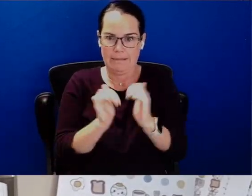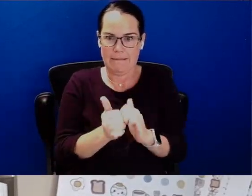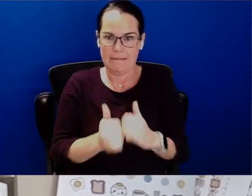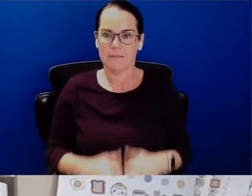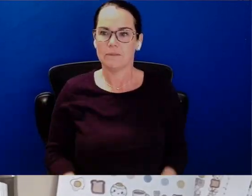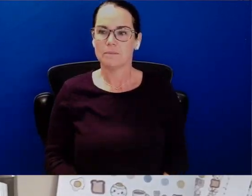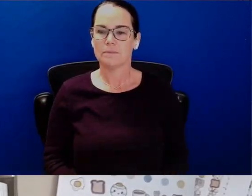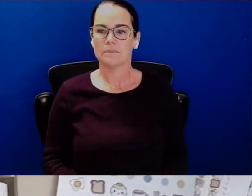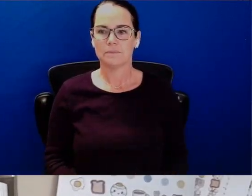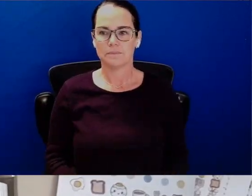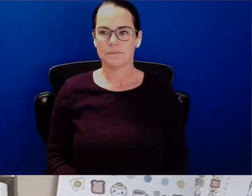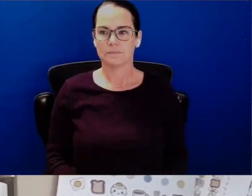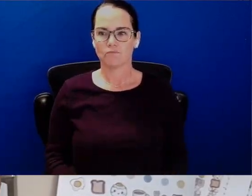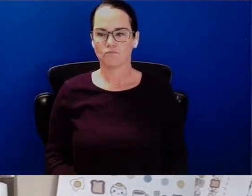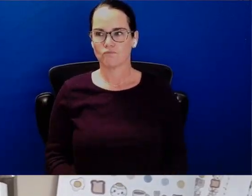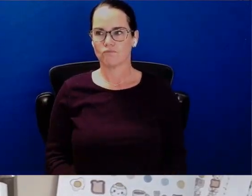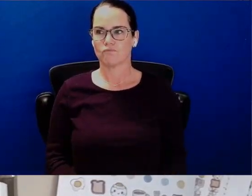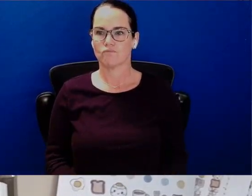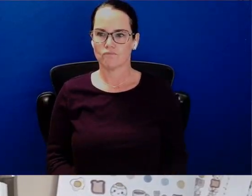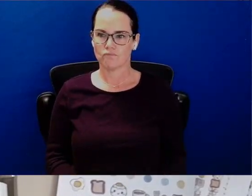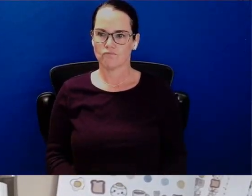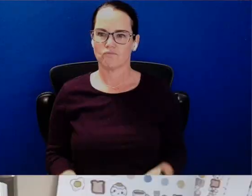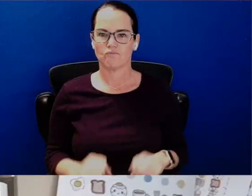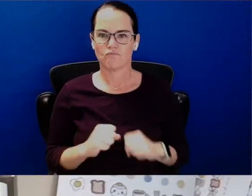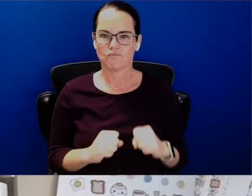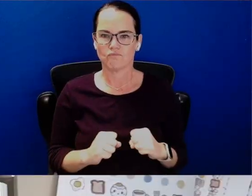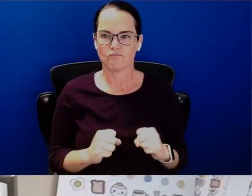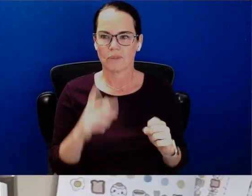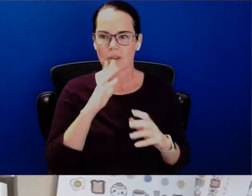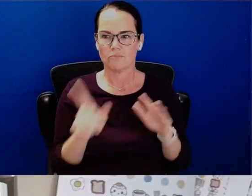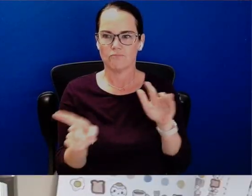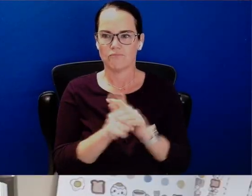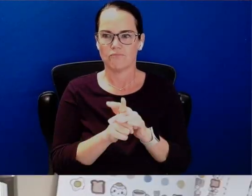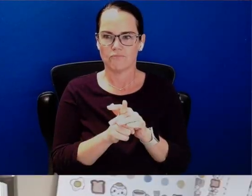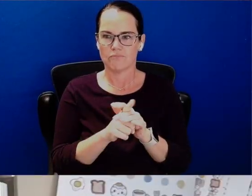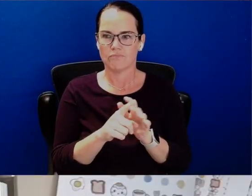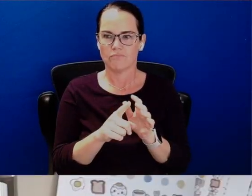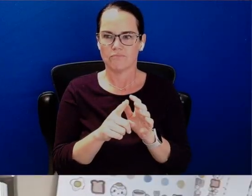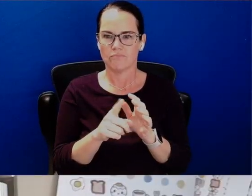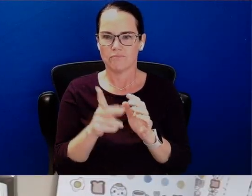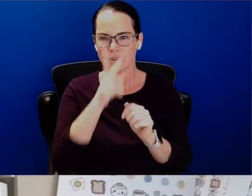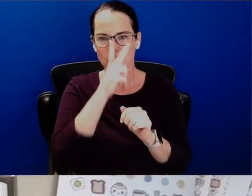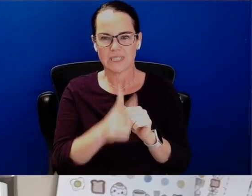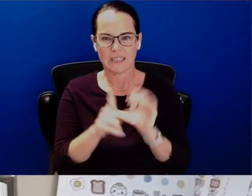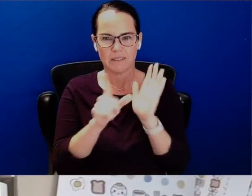Oh, well, that ink's peeking through that print. That's okay.